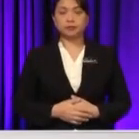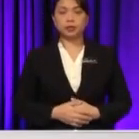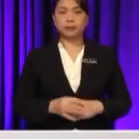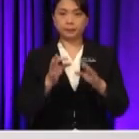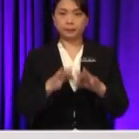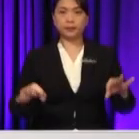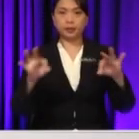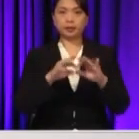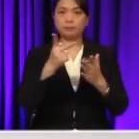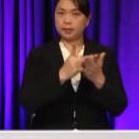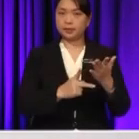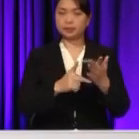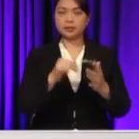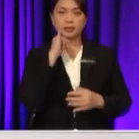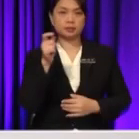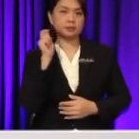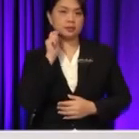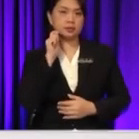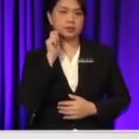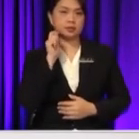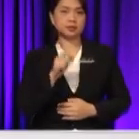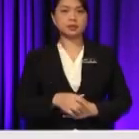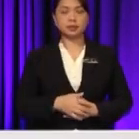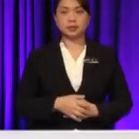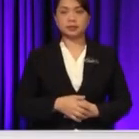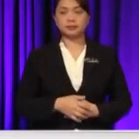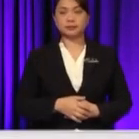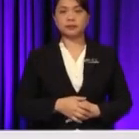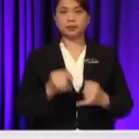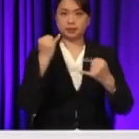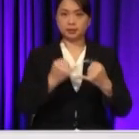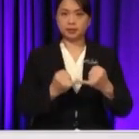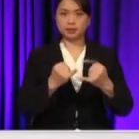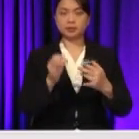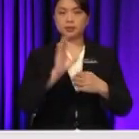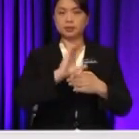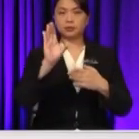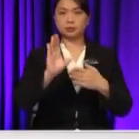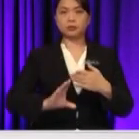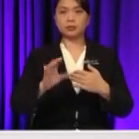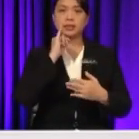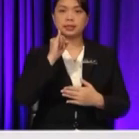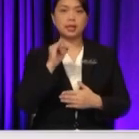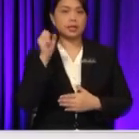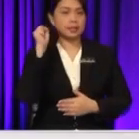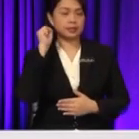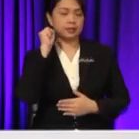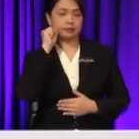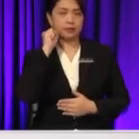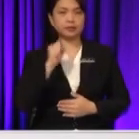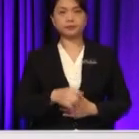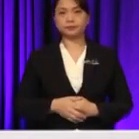part 3 is for Tasneem. Okay, is it okay? And the last one, the conclusion part, is for Sharifah. Right, is it